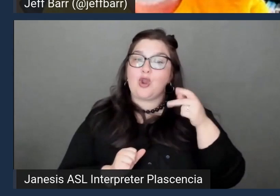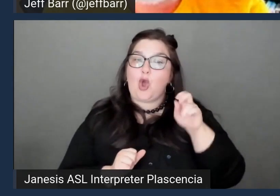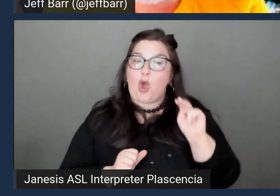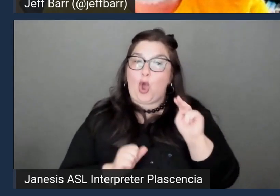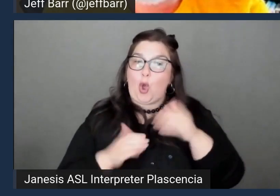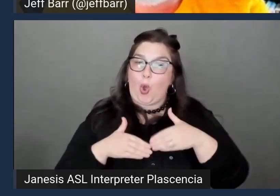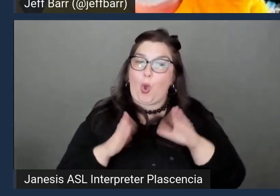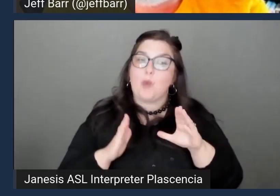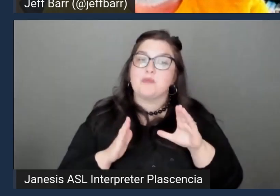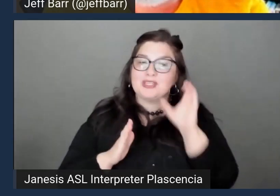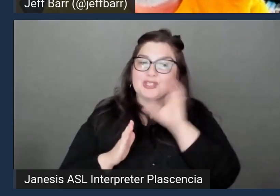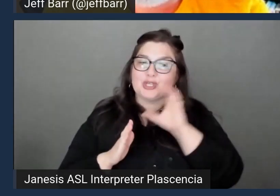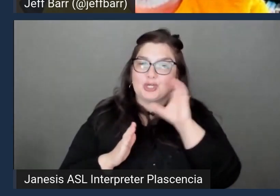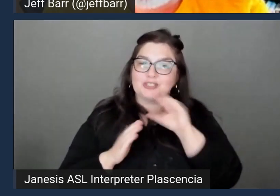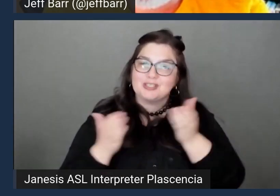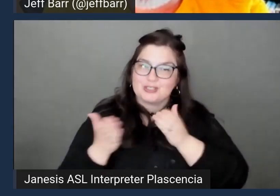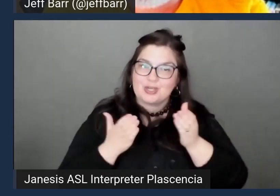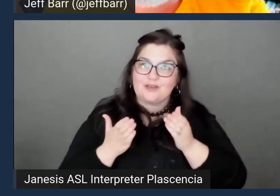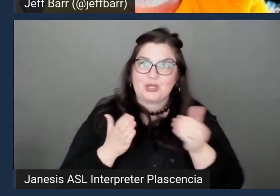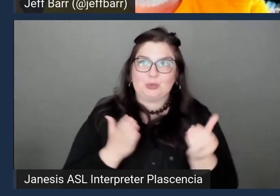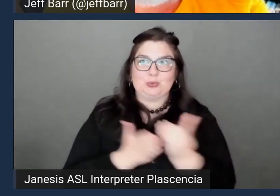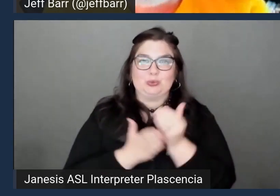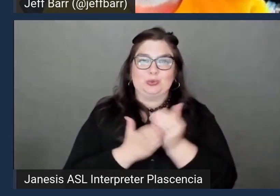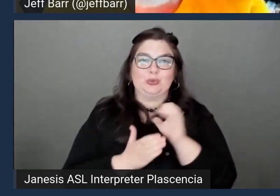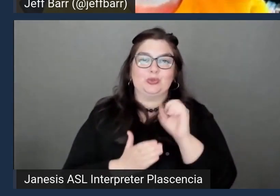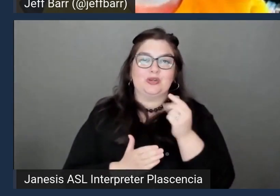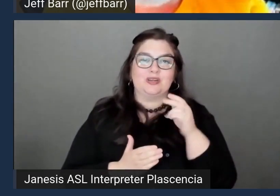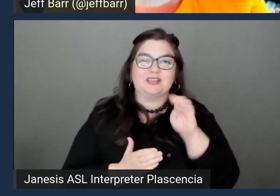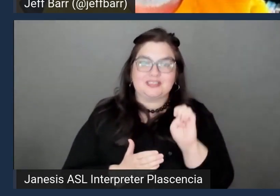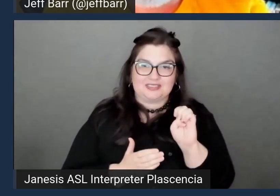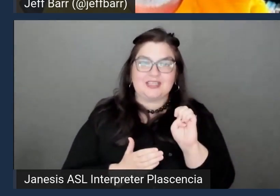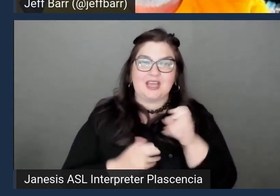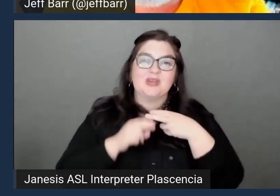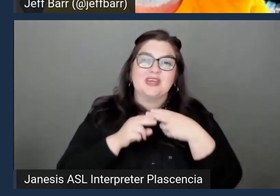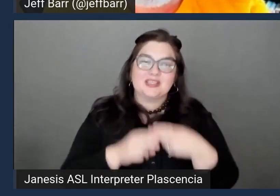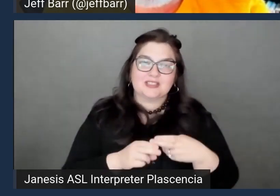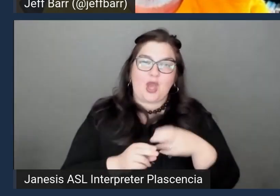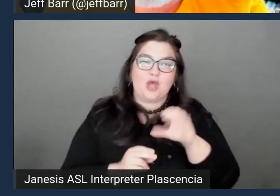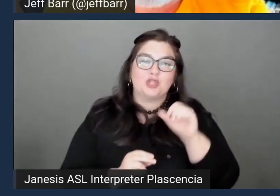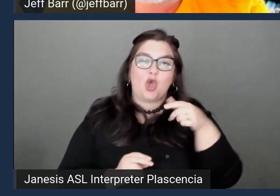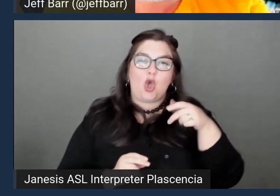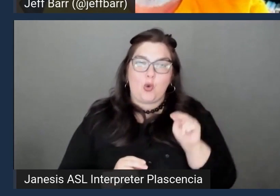new engine that you can use called OpenSearch 1.0.